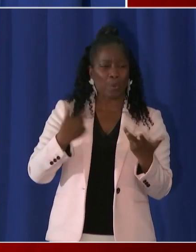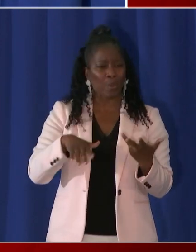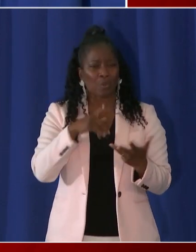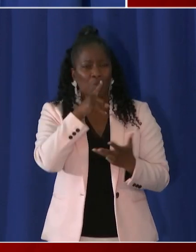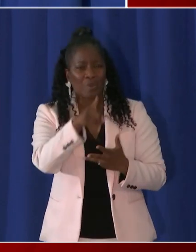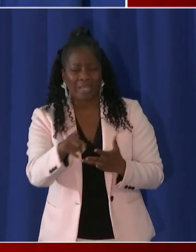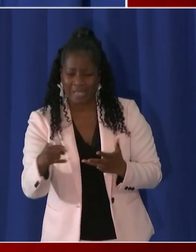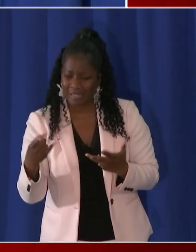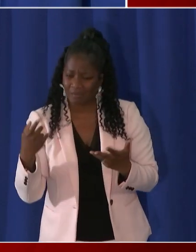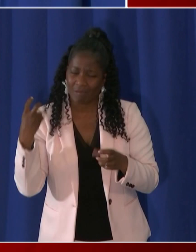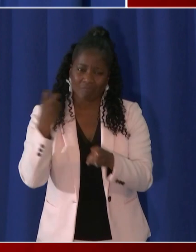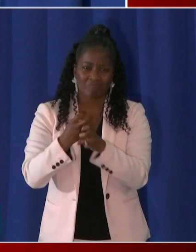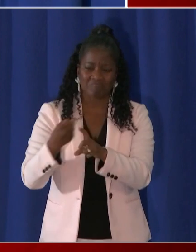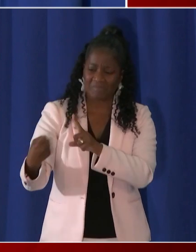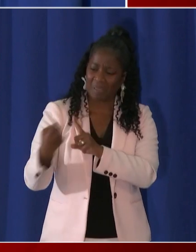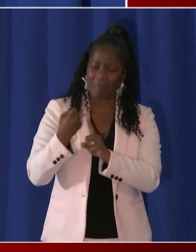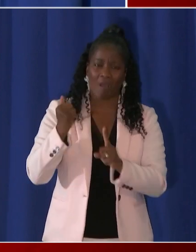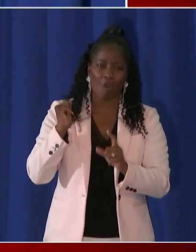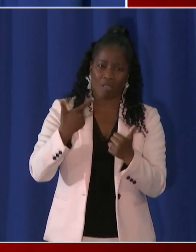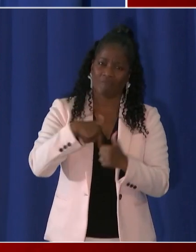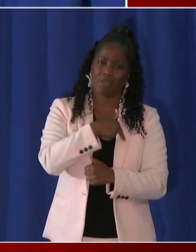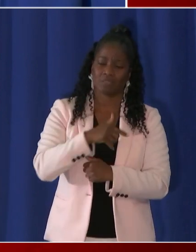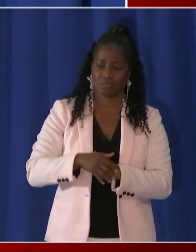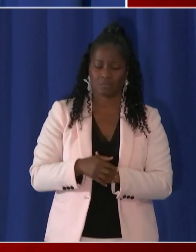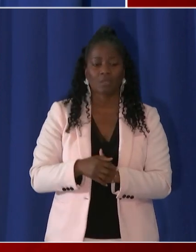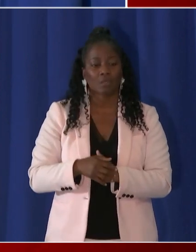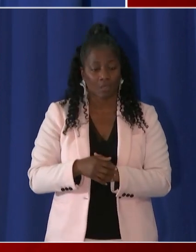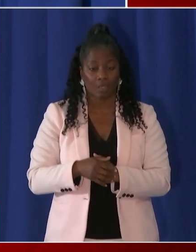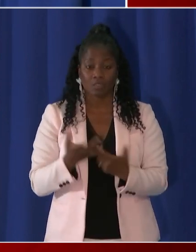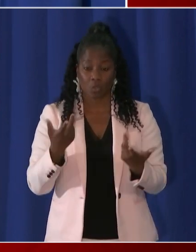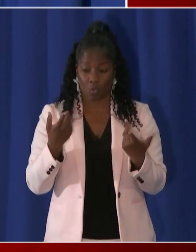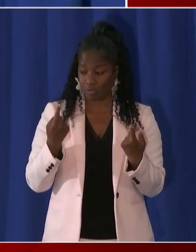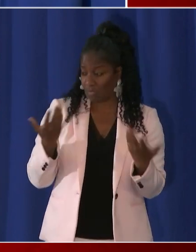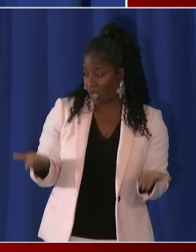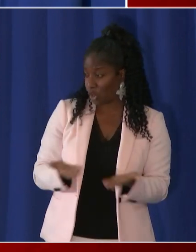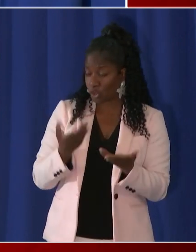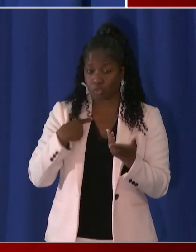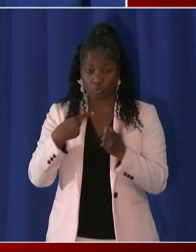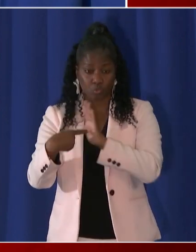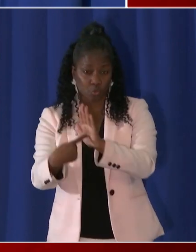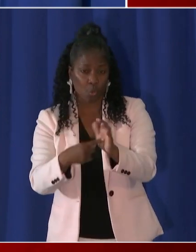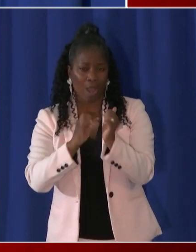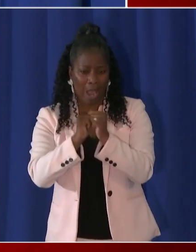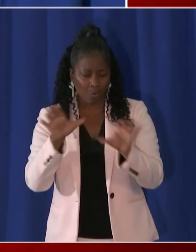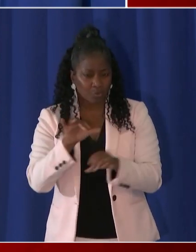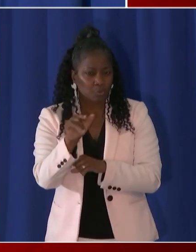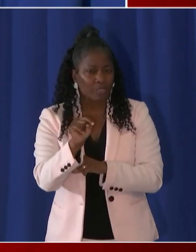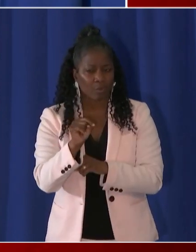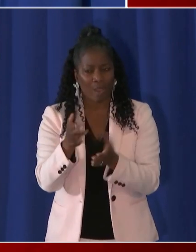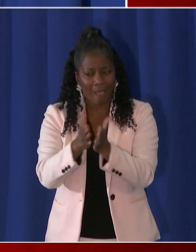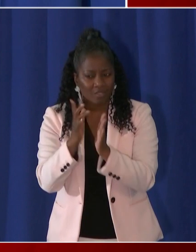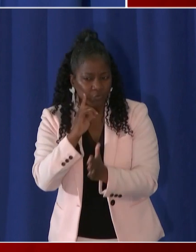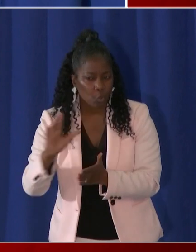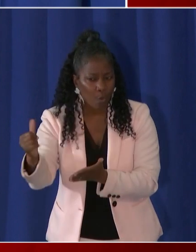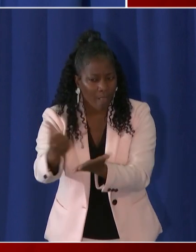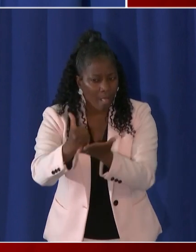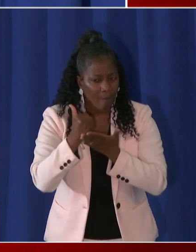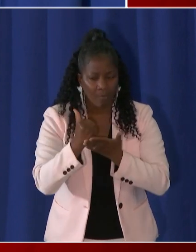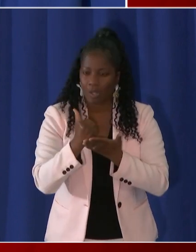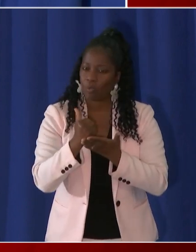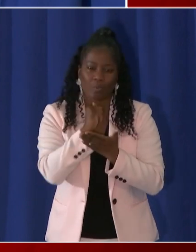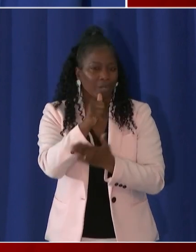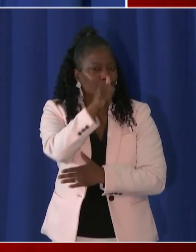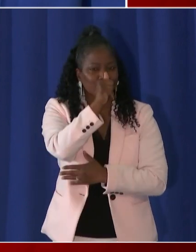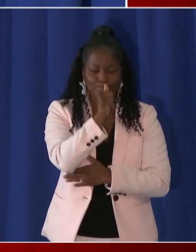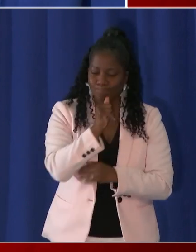us. We're here today to stand up and tell you about how we are doing just that, and we're asking for all your help in doing so. We will not tolerate